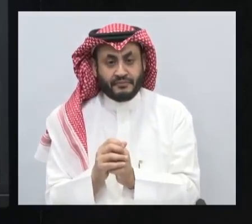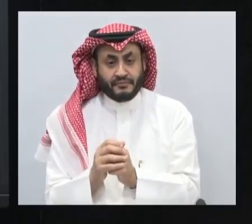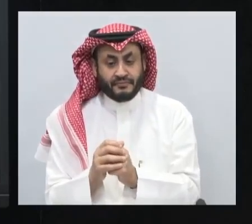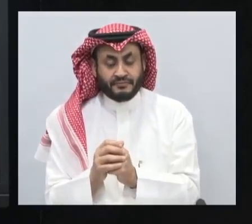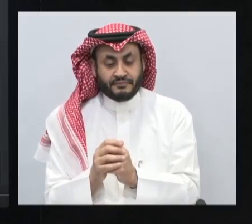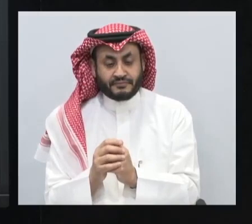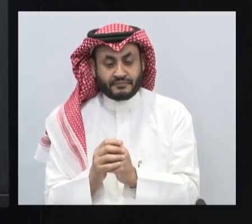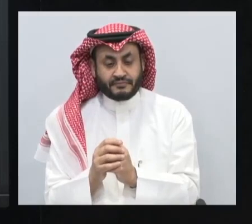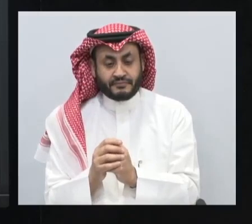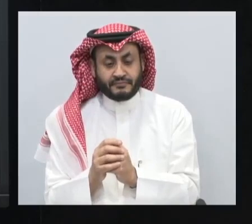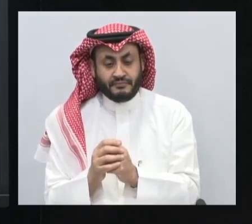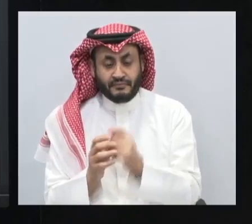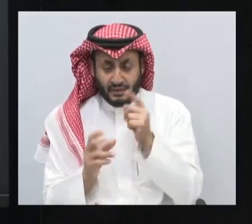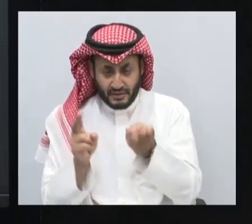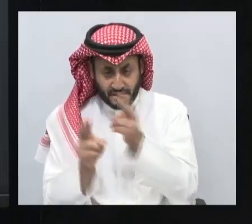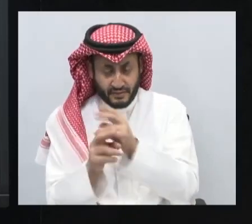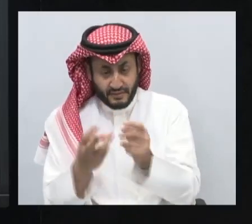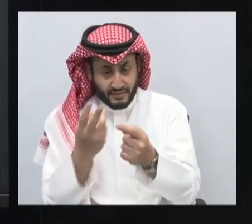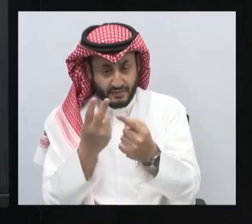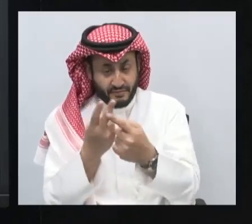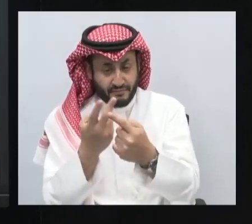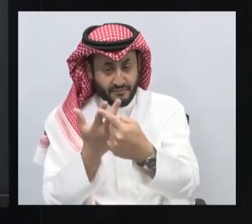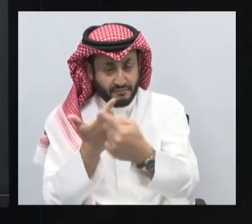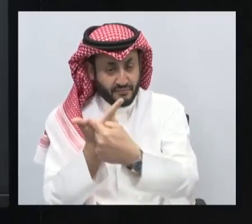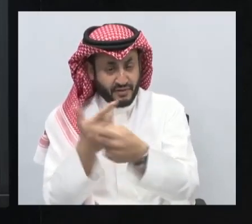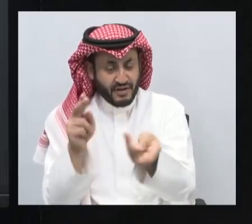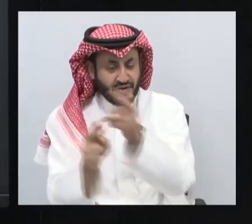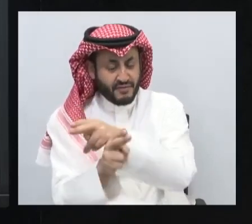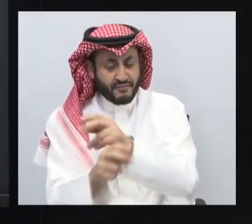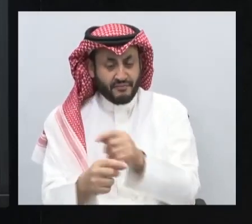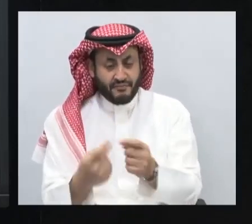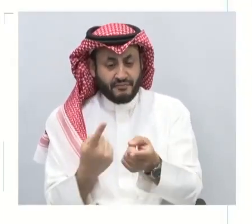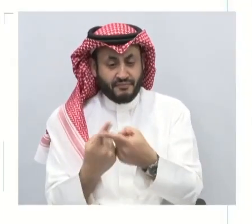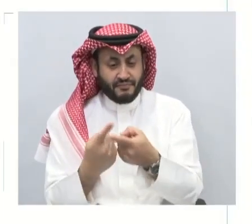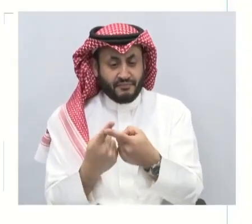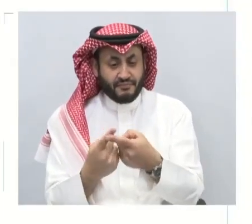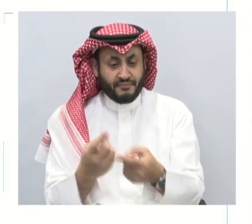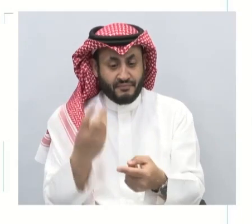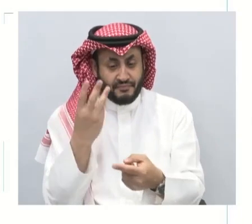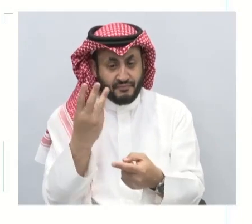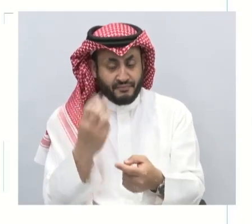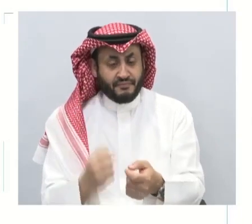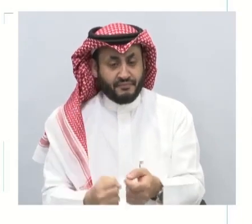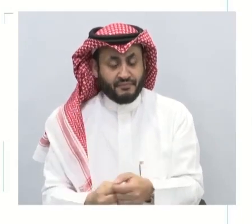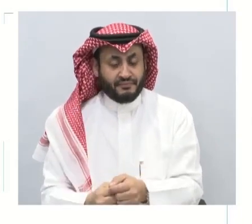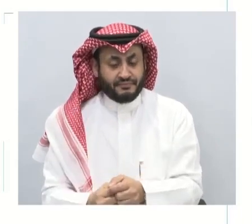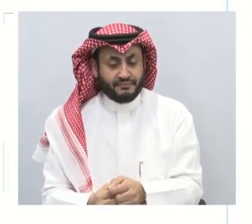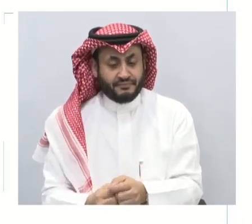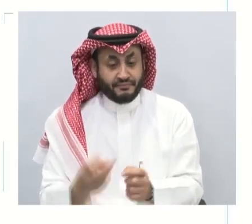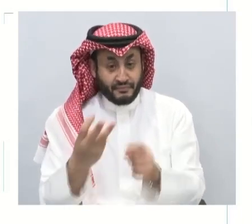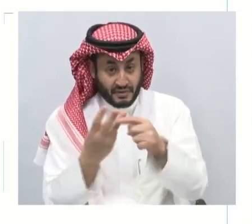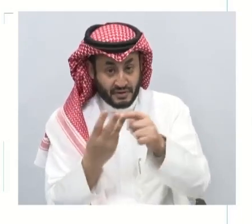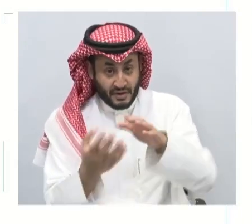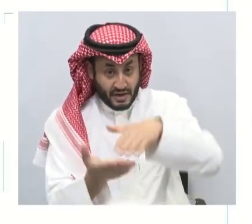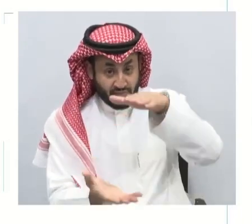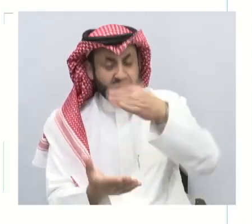to a question? Yes, there are three changes. What are they? You can see here, the W here, we made it capital.